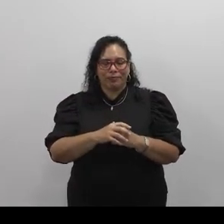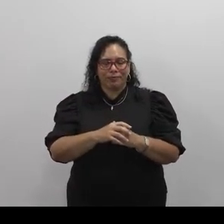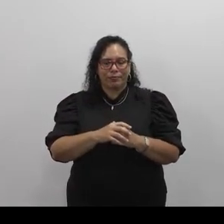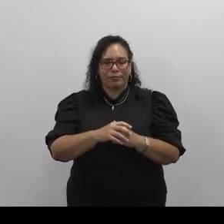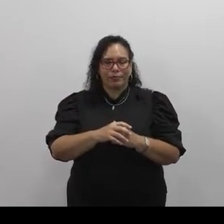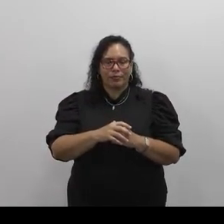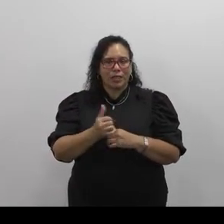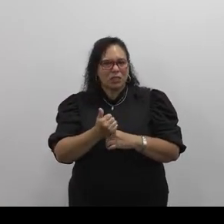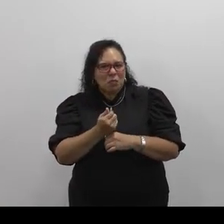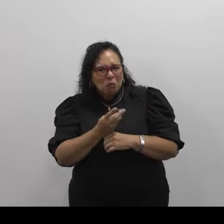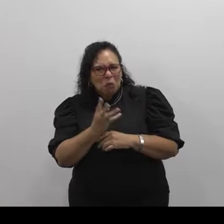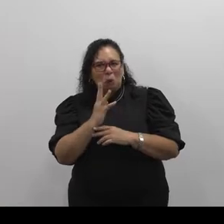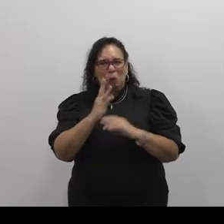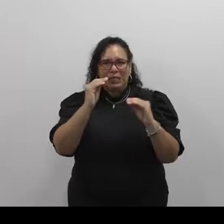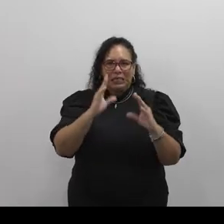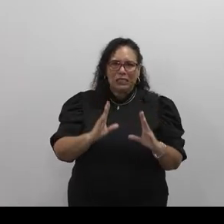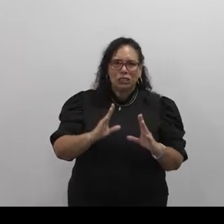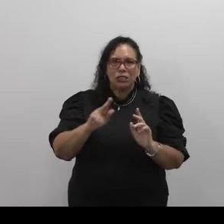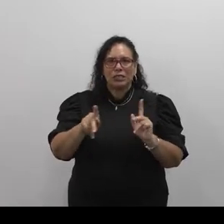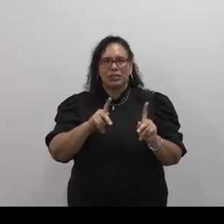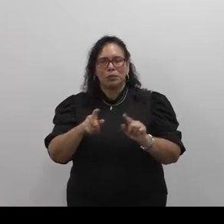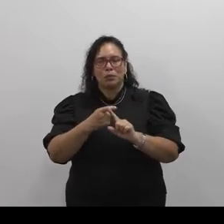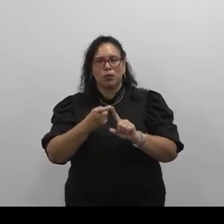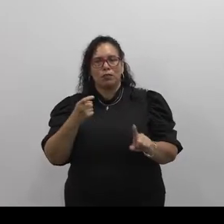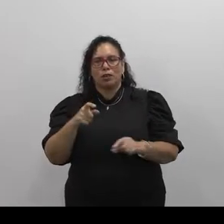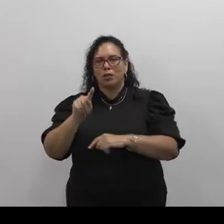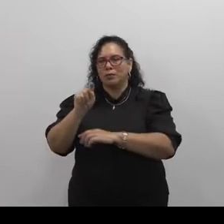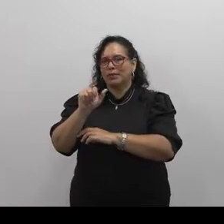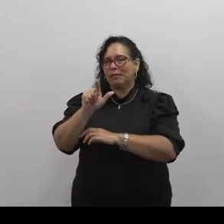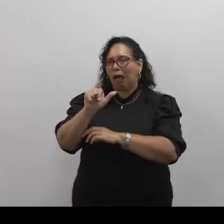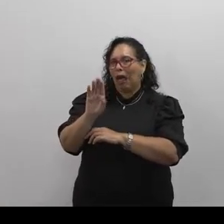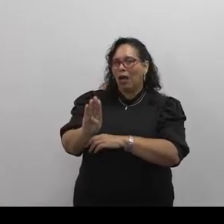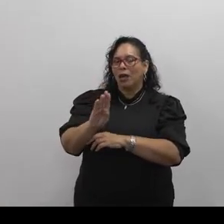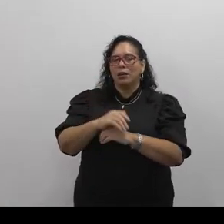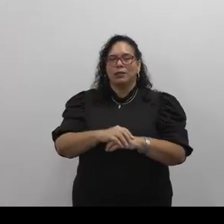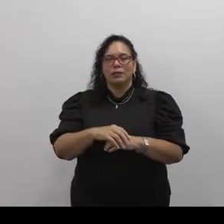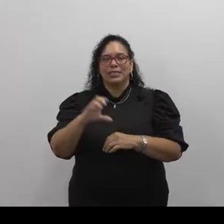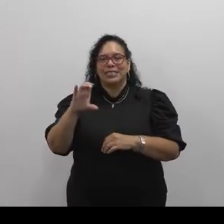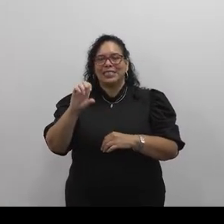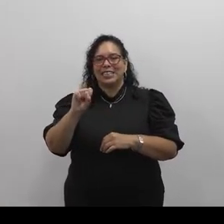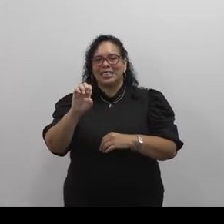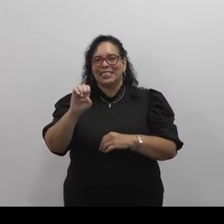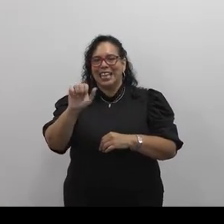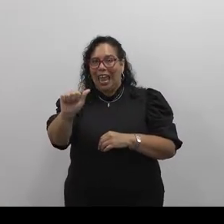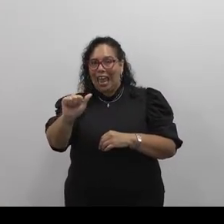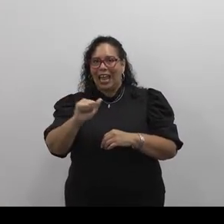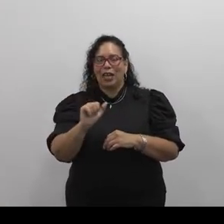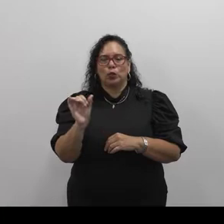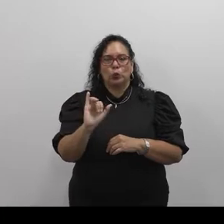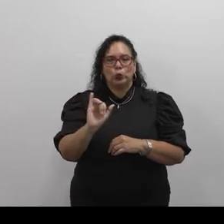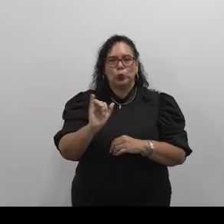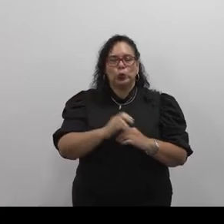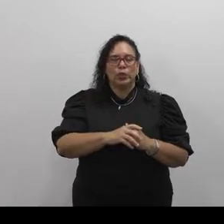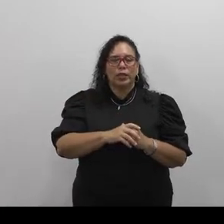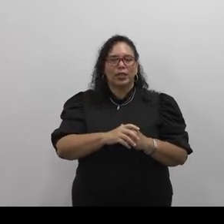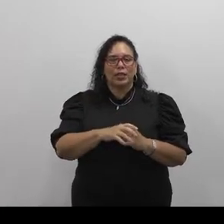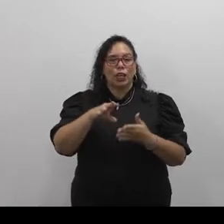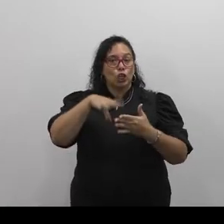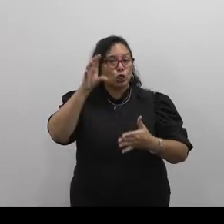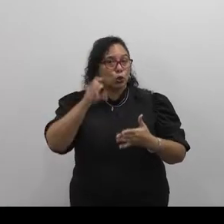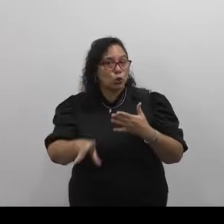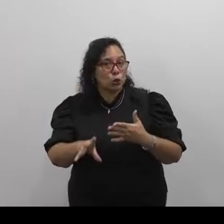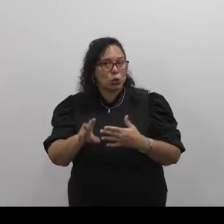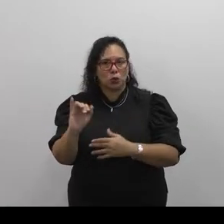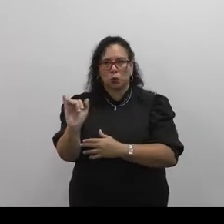Included a handful of teachers, some folks from the Taub side of the house. We had CSEA representation as well. Students were part of that